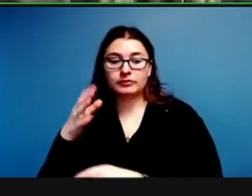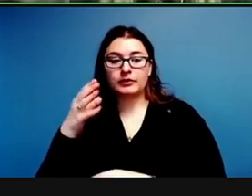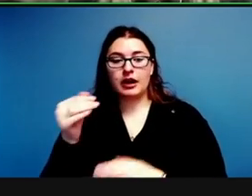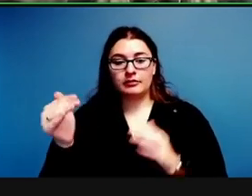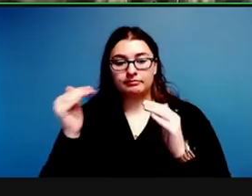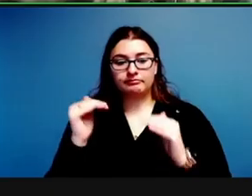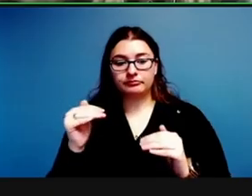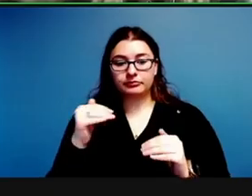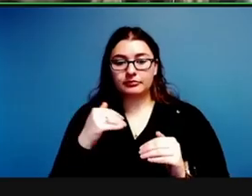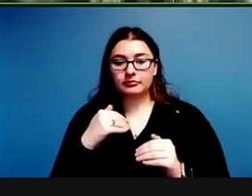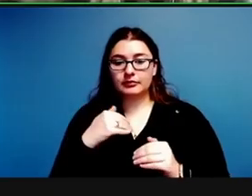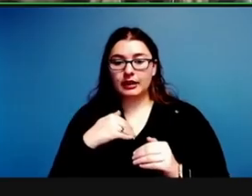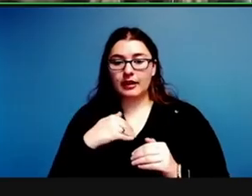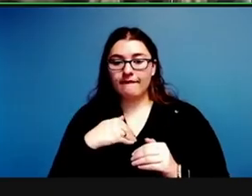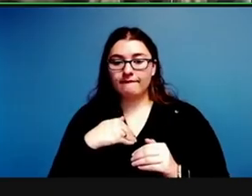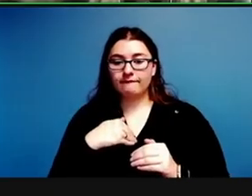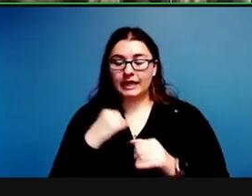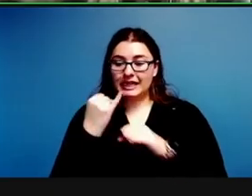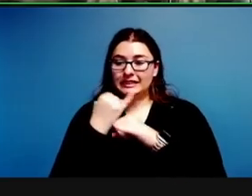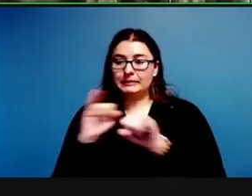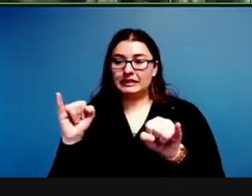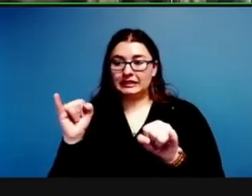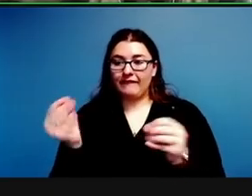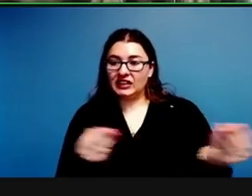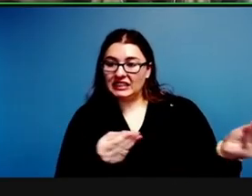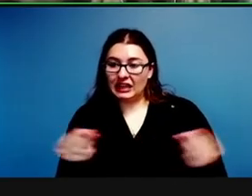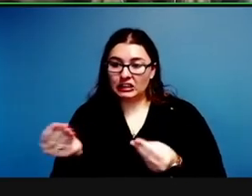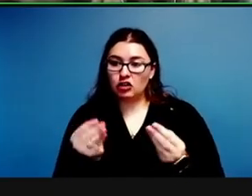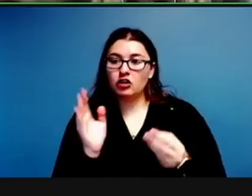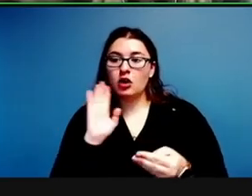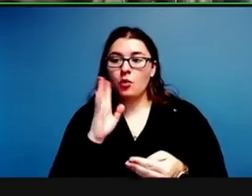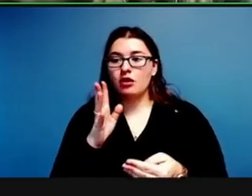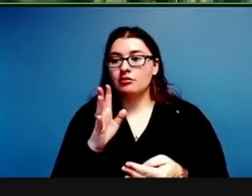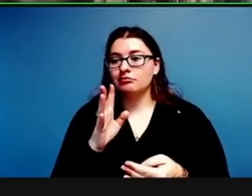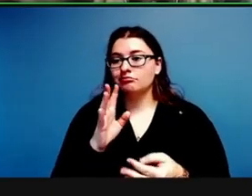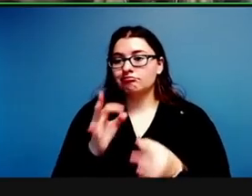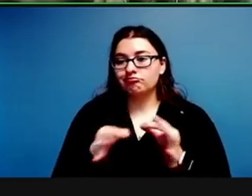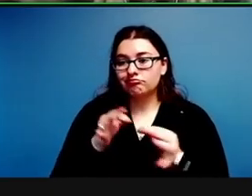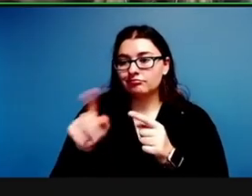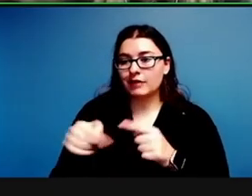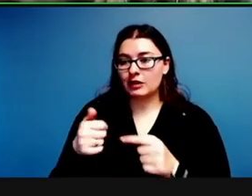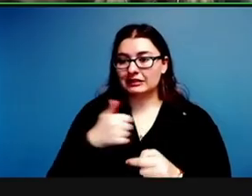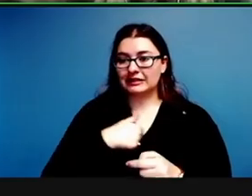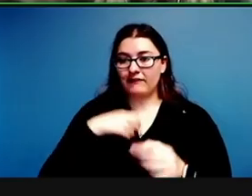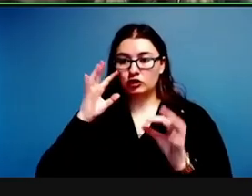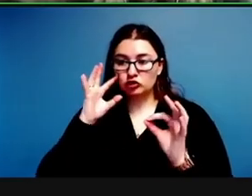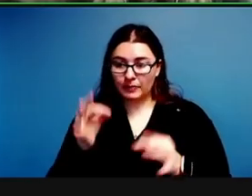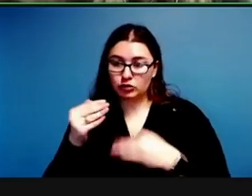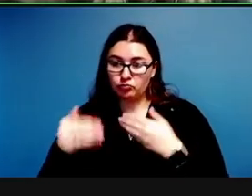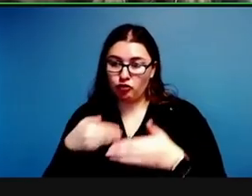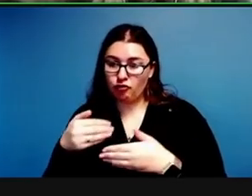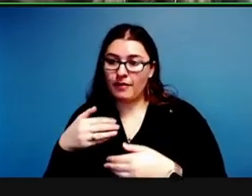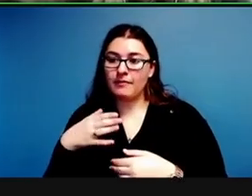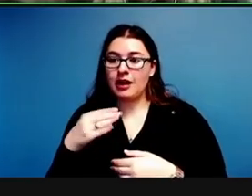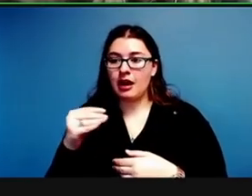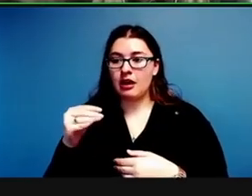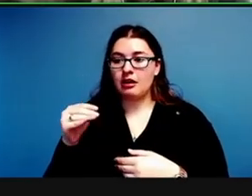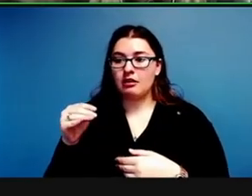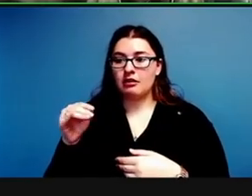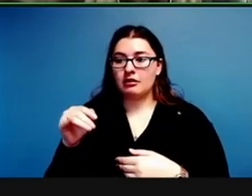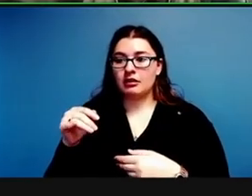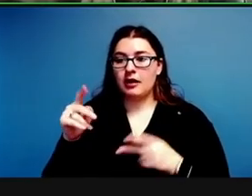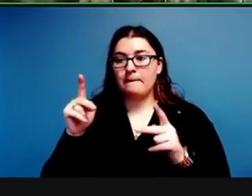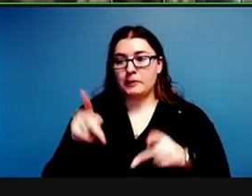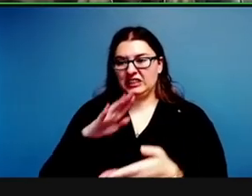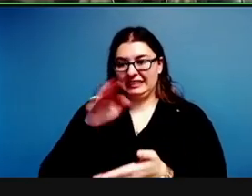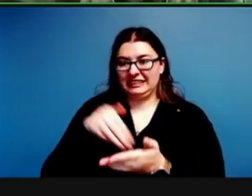we have a independent facilitator who will be talking about the self-determination program and the person-centered